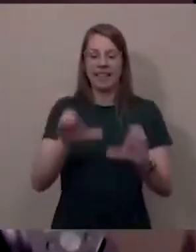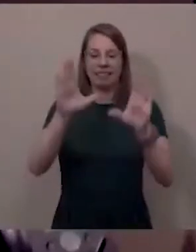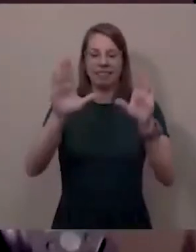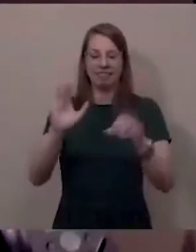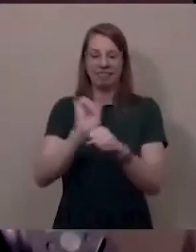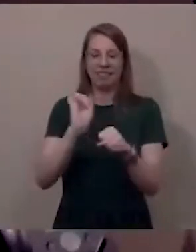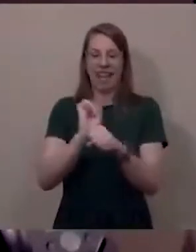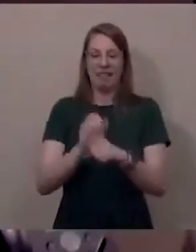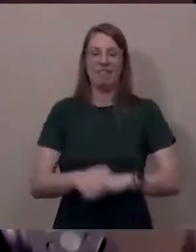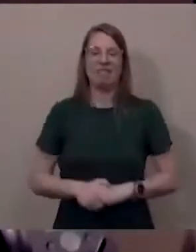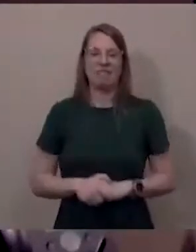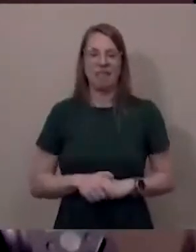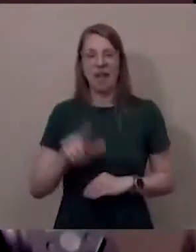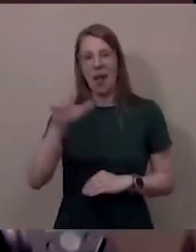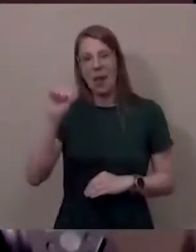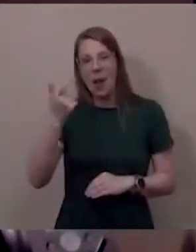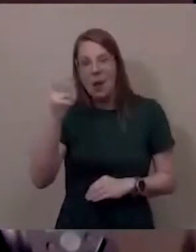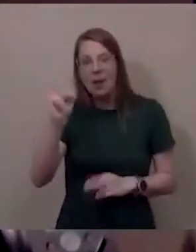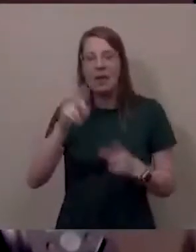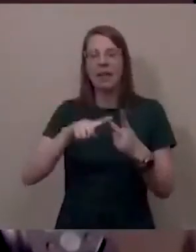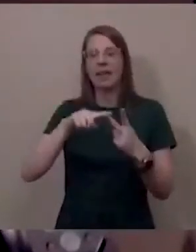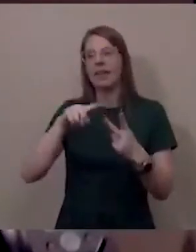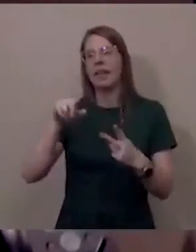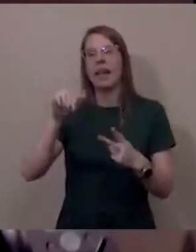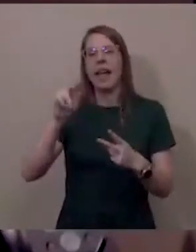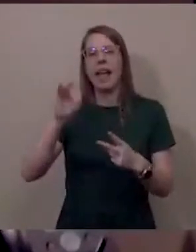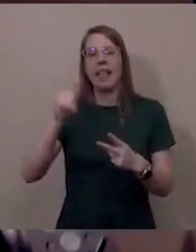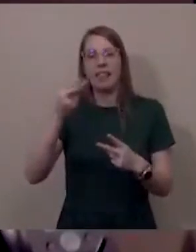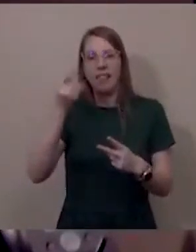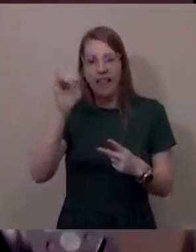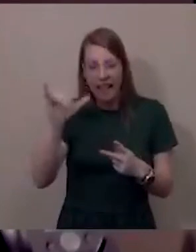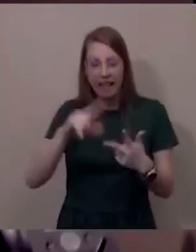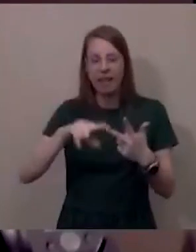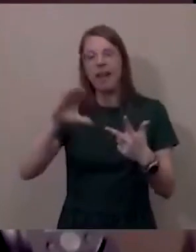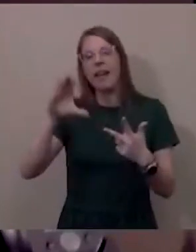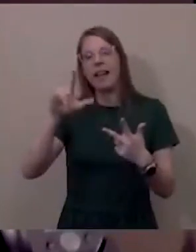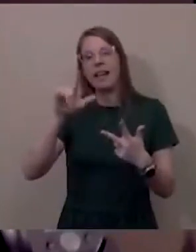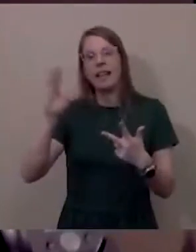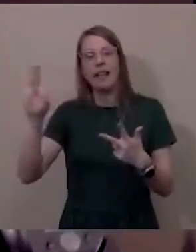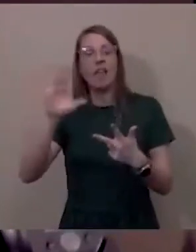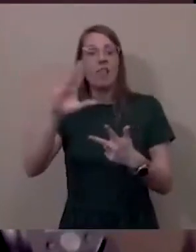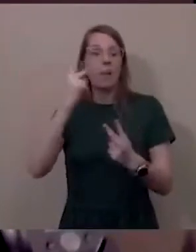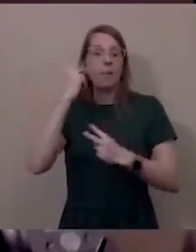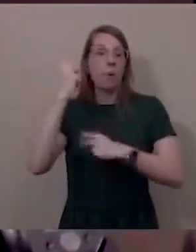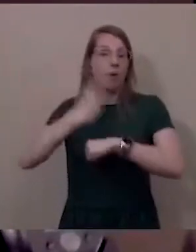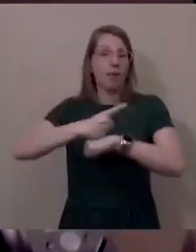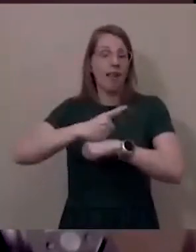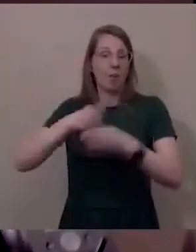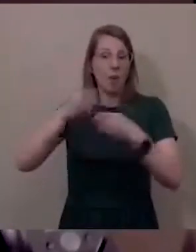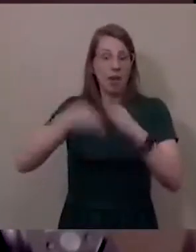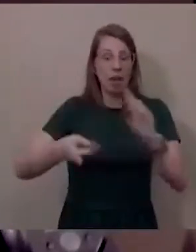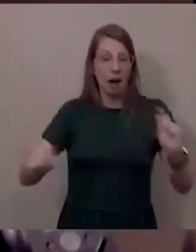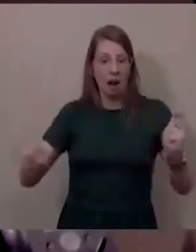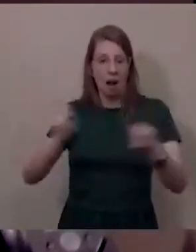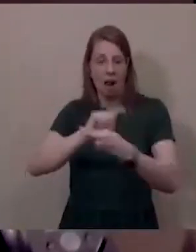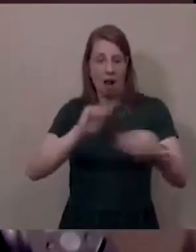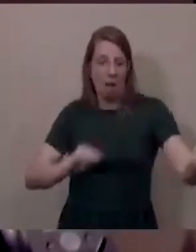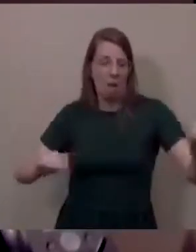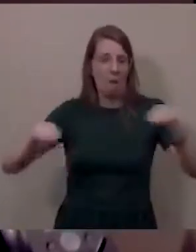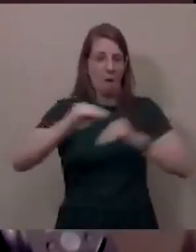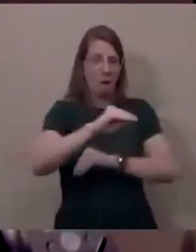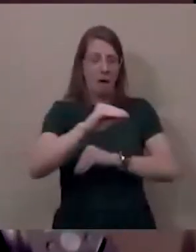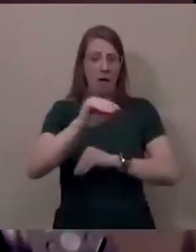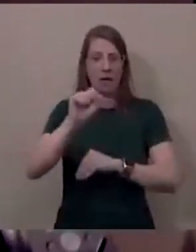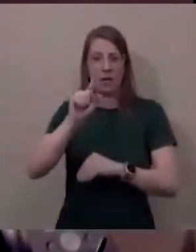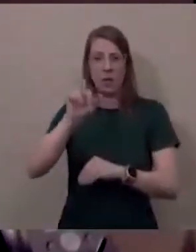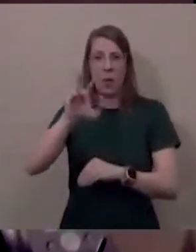job. Logan and Anthony, Cliff, and others were here. They spent their Memorial Day weekend flipping the studio because we got a